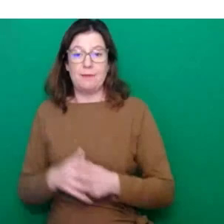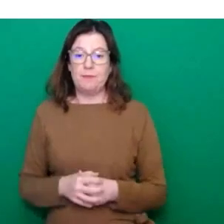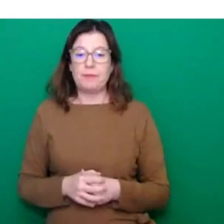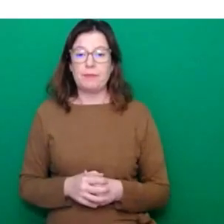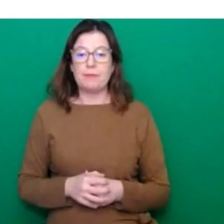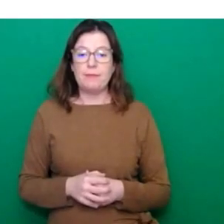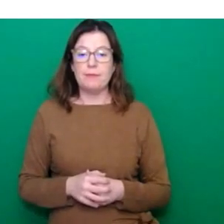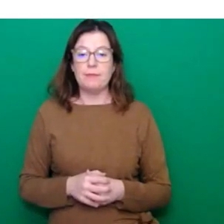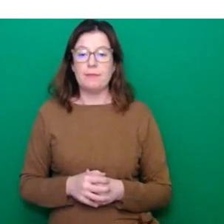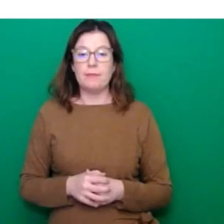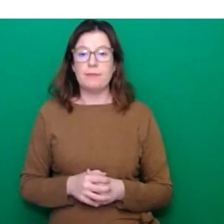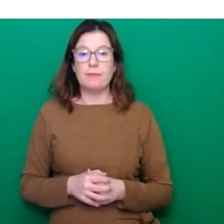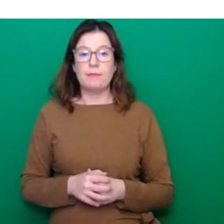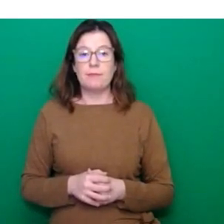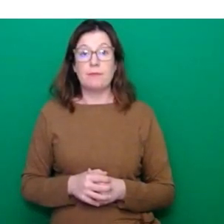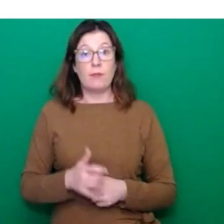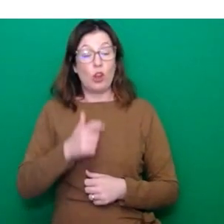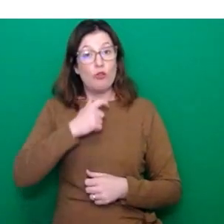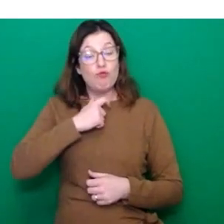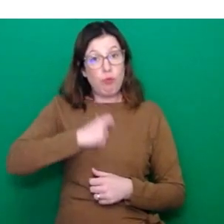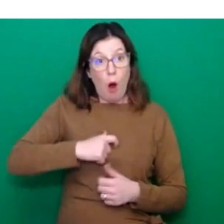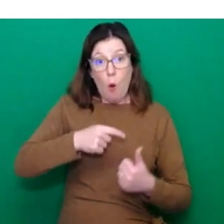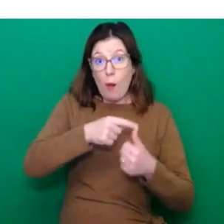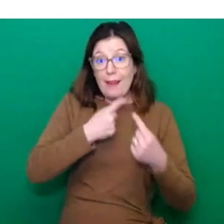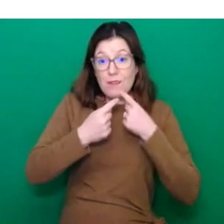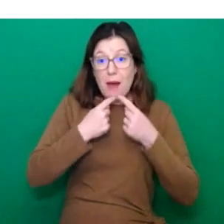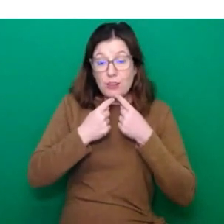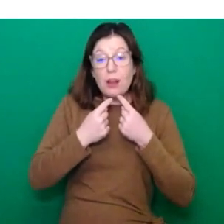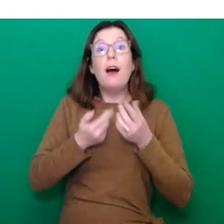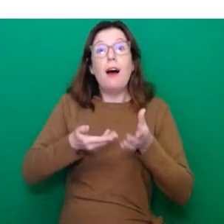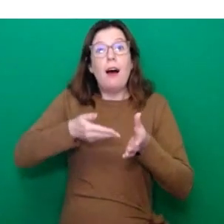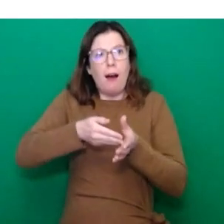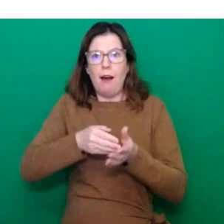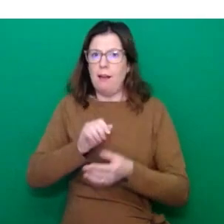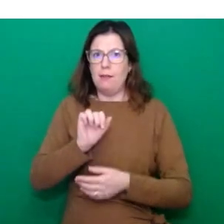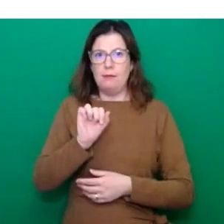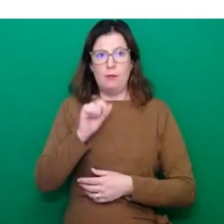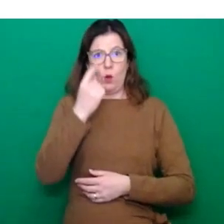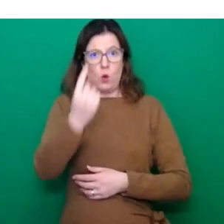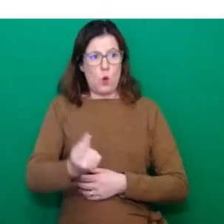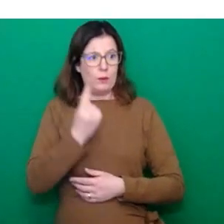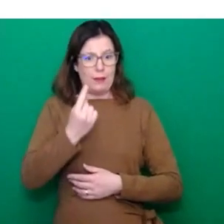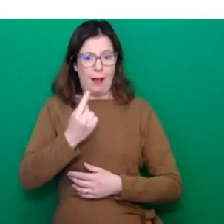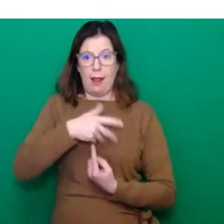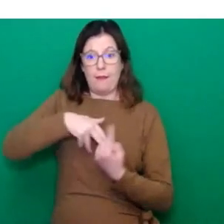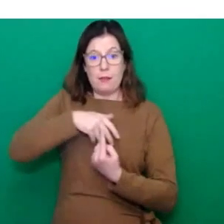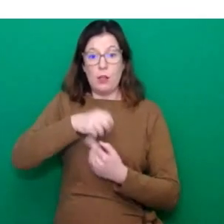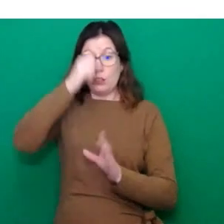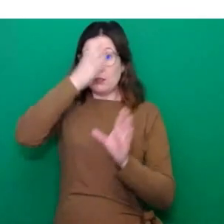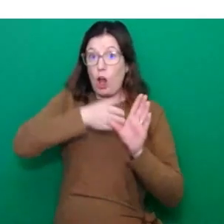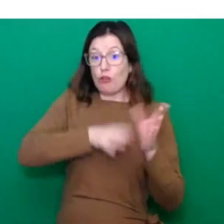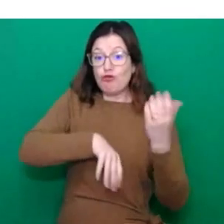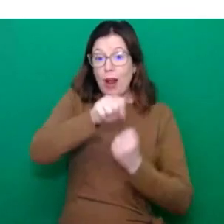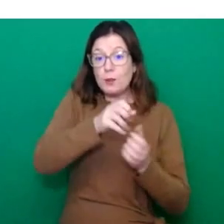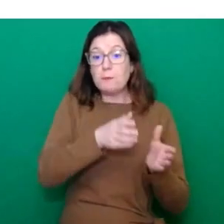and look both at those different roles, but also in terms of who you are and where you're coming from. So are you a psychology graduate? Are